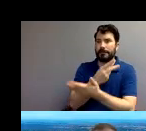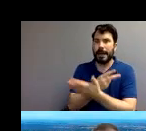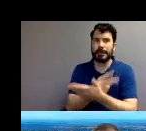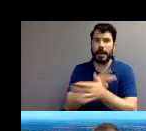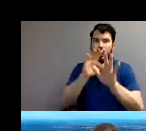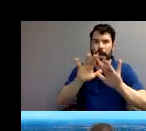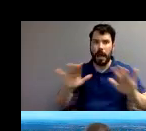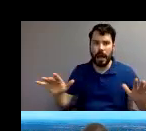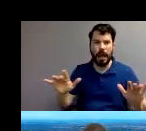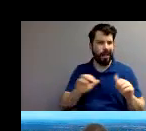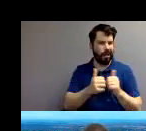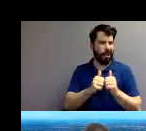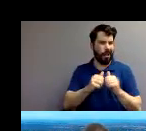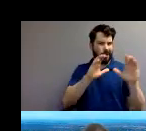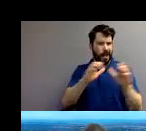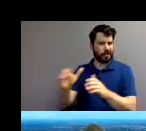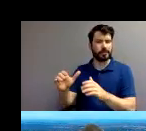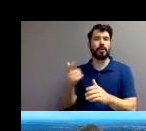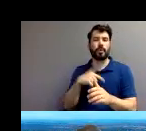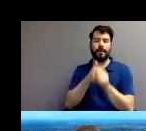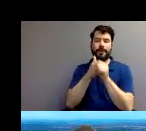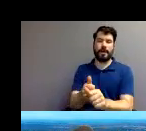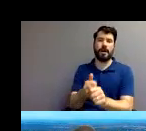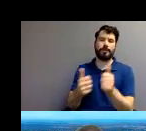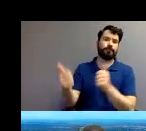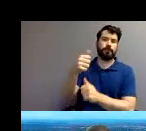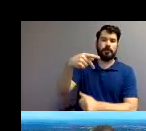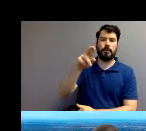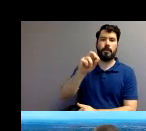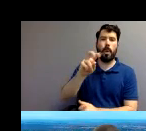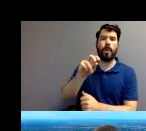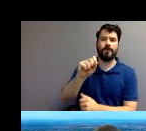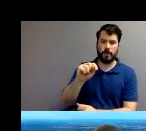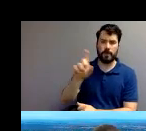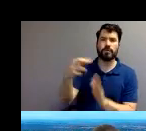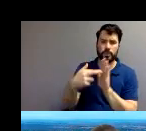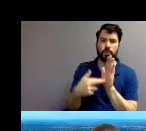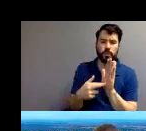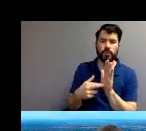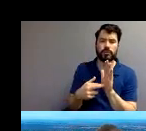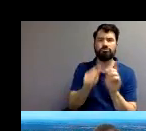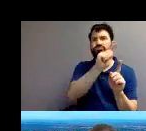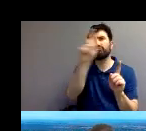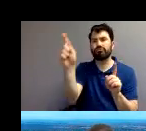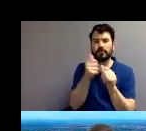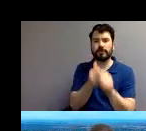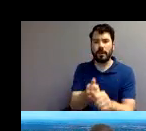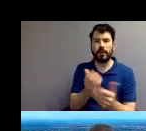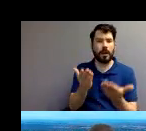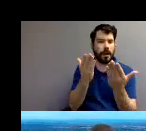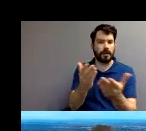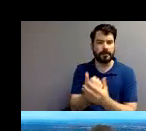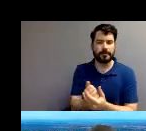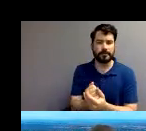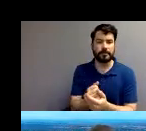guidance from the provost's office and other campus entities. So I will encourage both research and education teams to